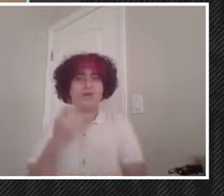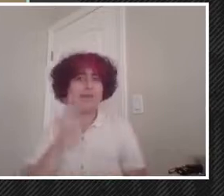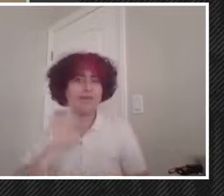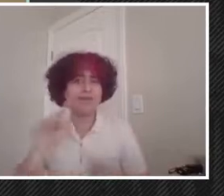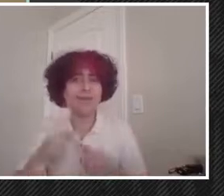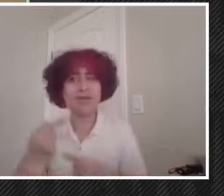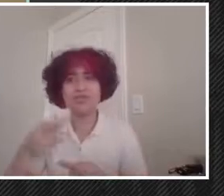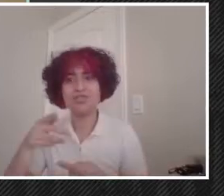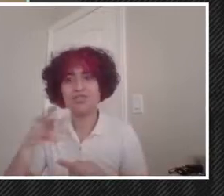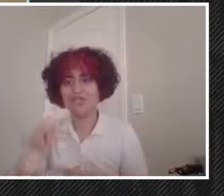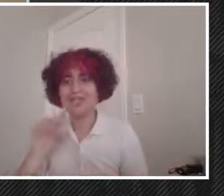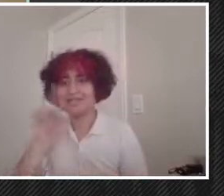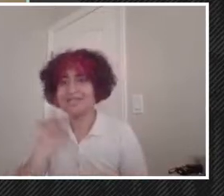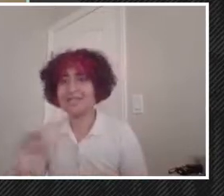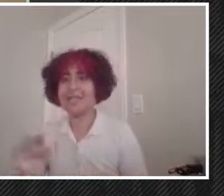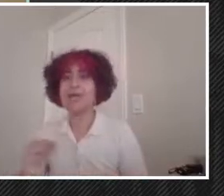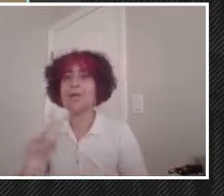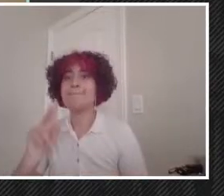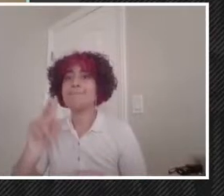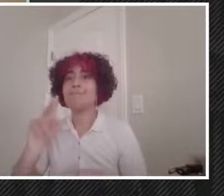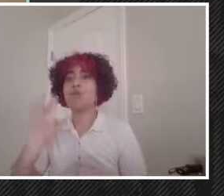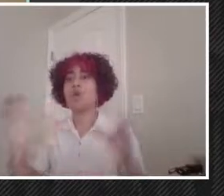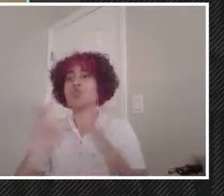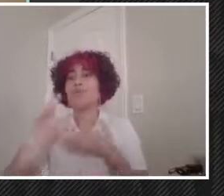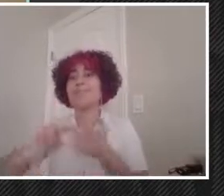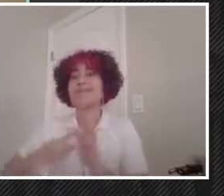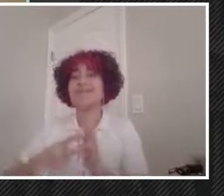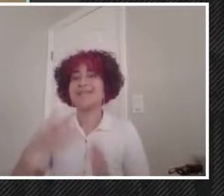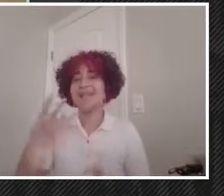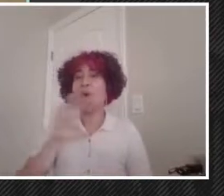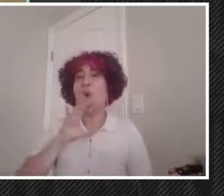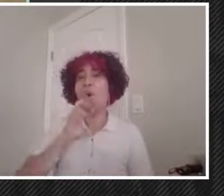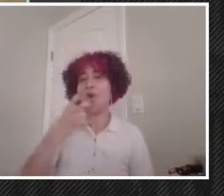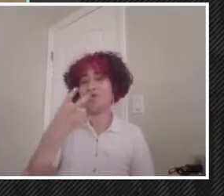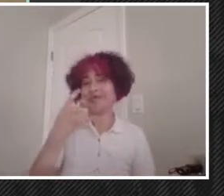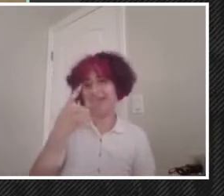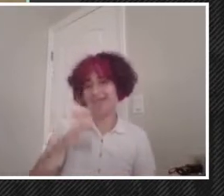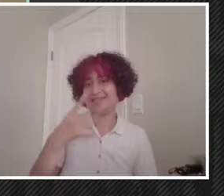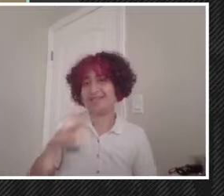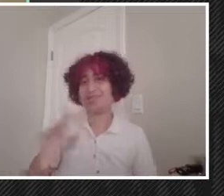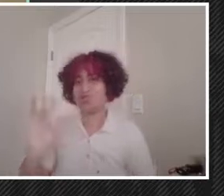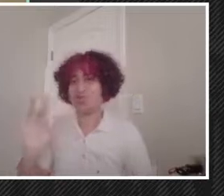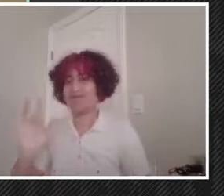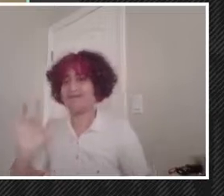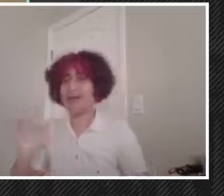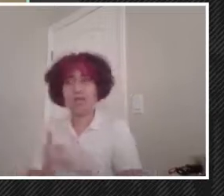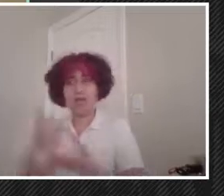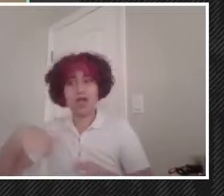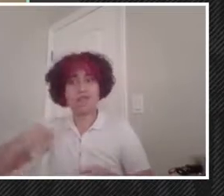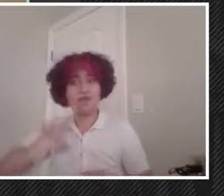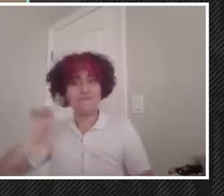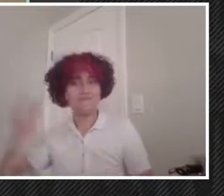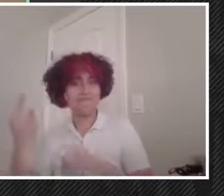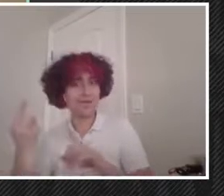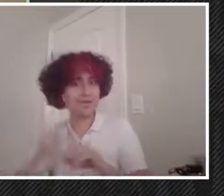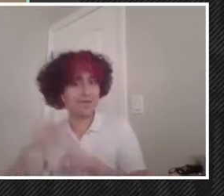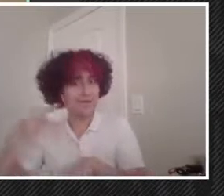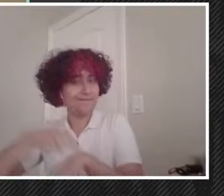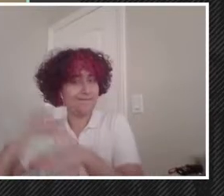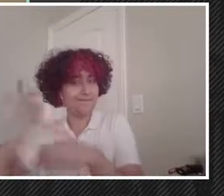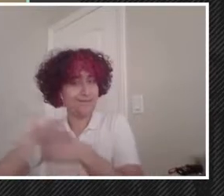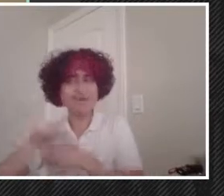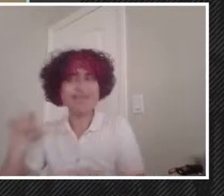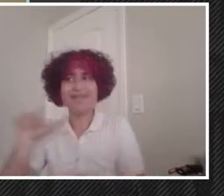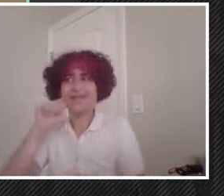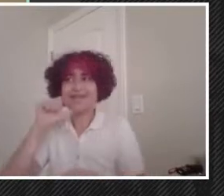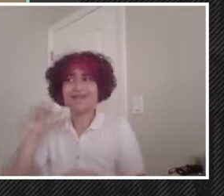to 25 years old, many of them first time voters, and they didn't need to be convinced of their power. They just needed to